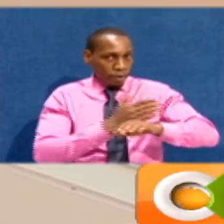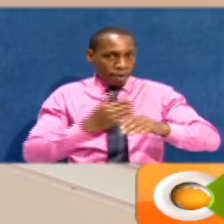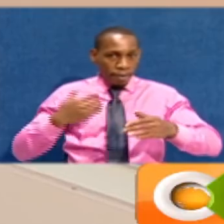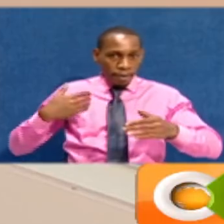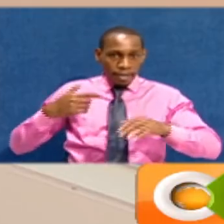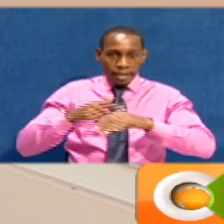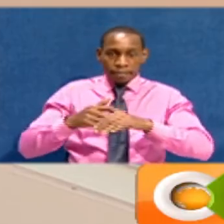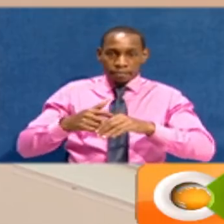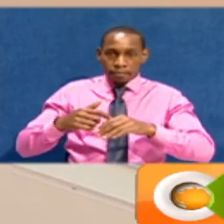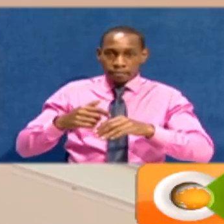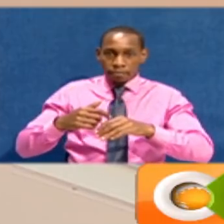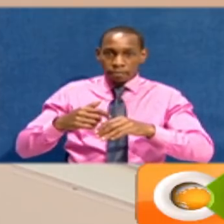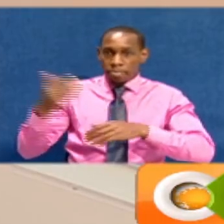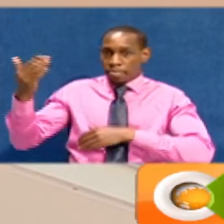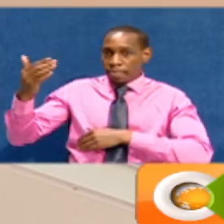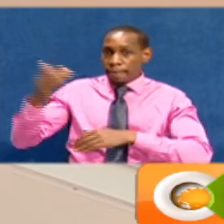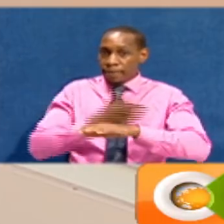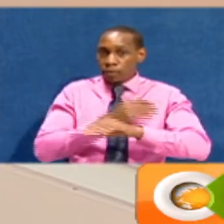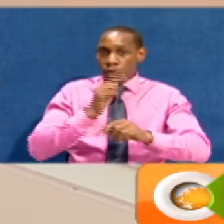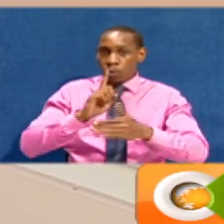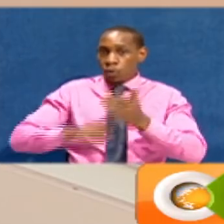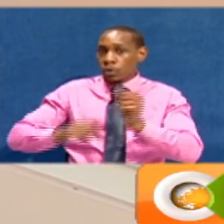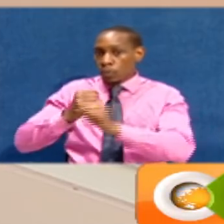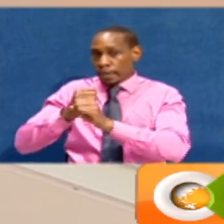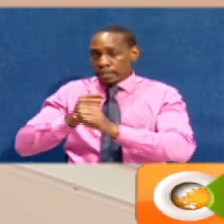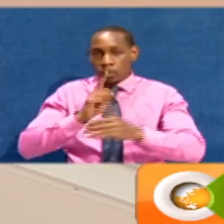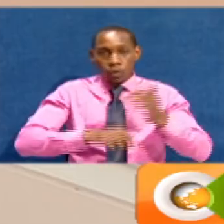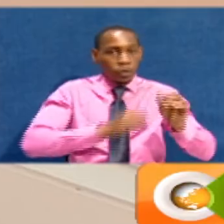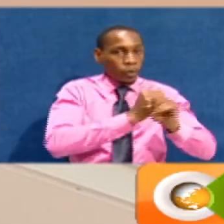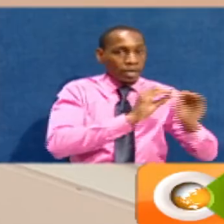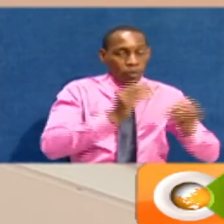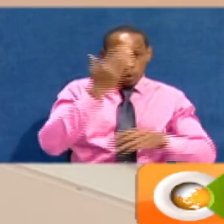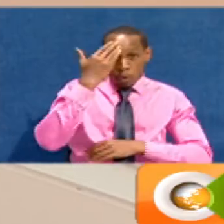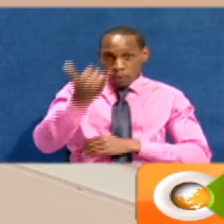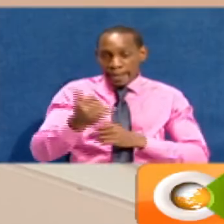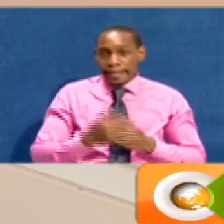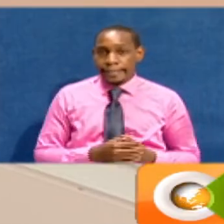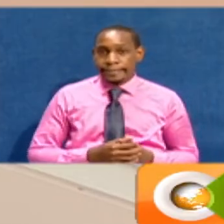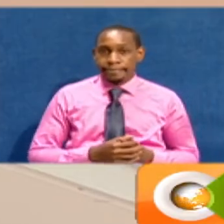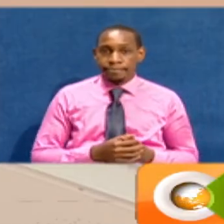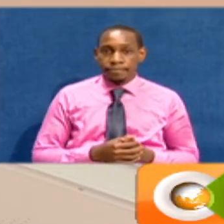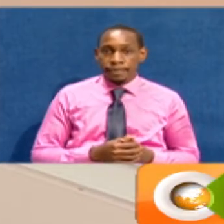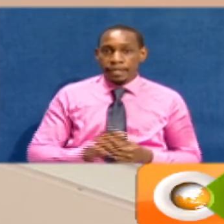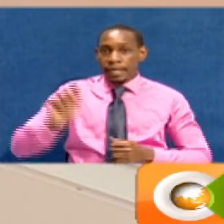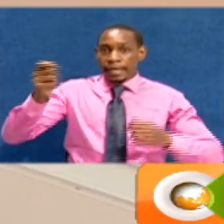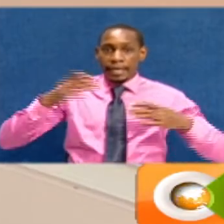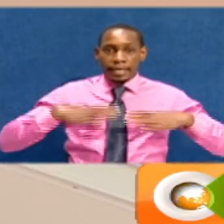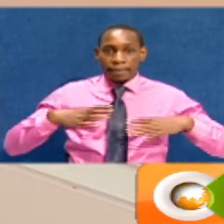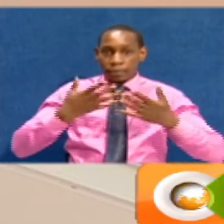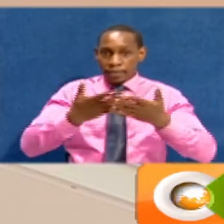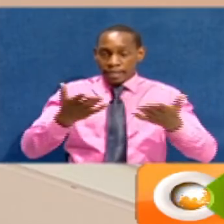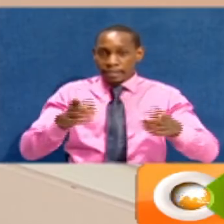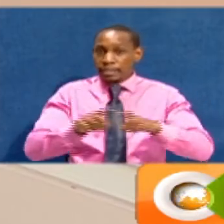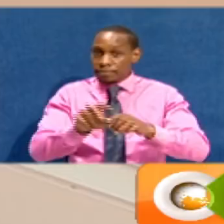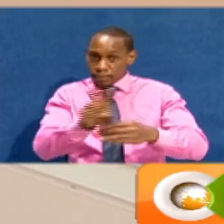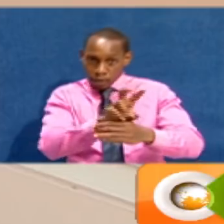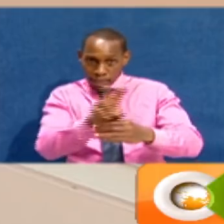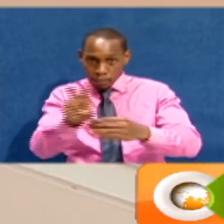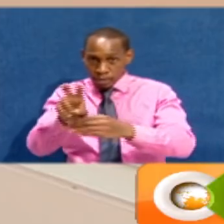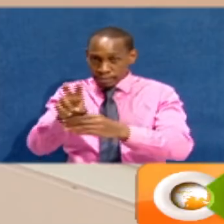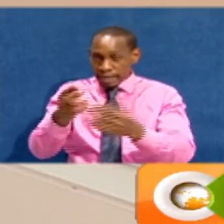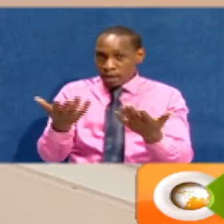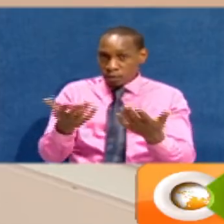last address or since the last statement. What has worked, what has not worked. Because, you know, Kenyans are also observant,